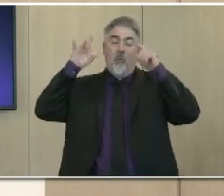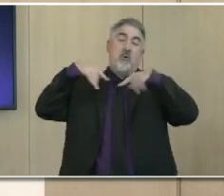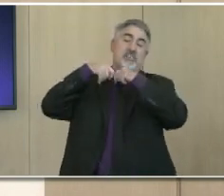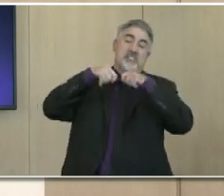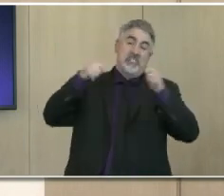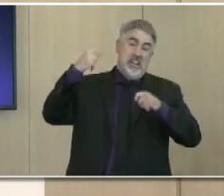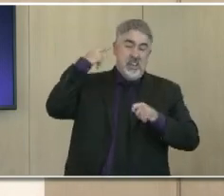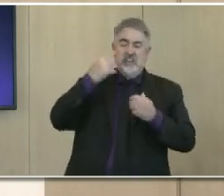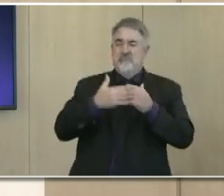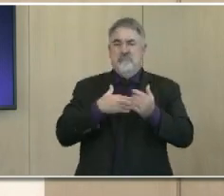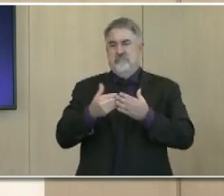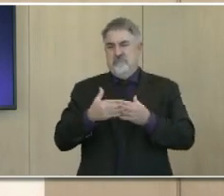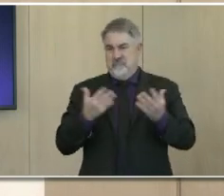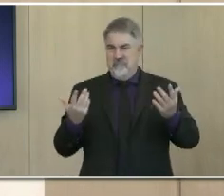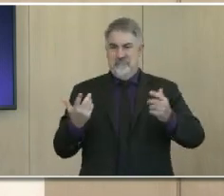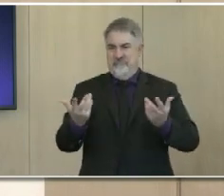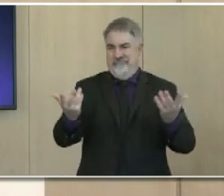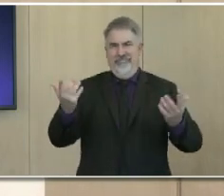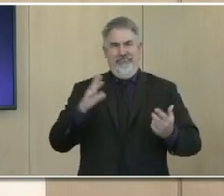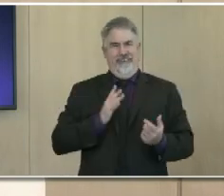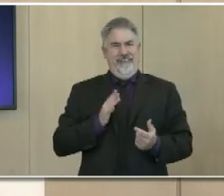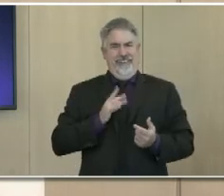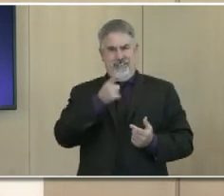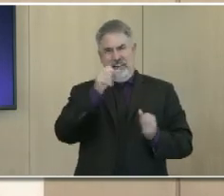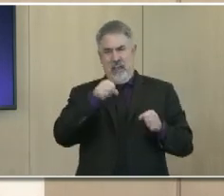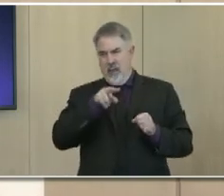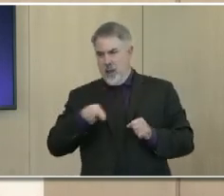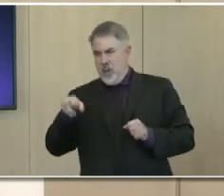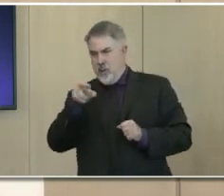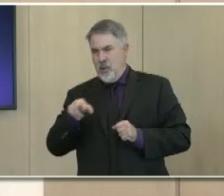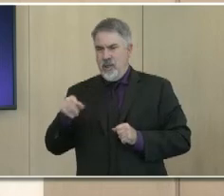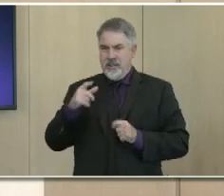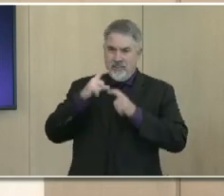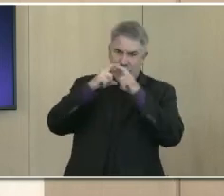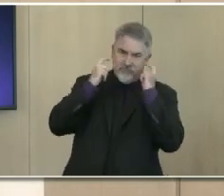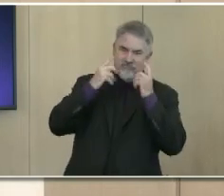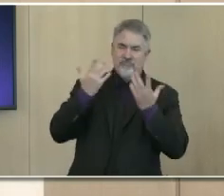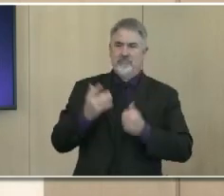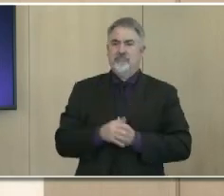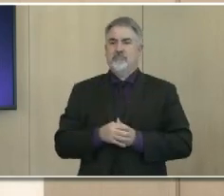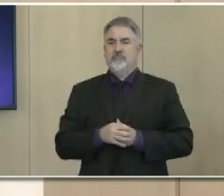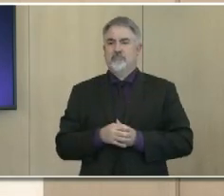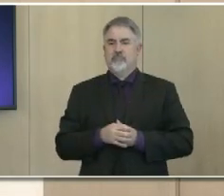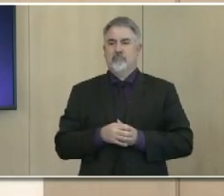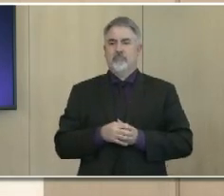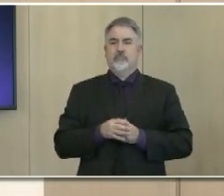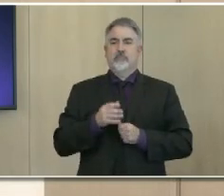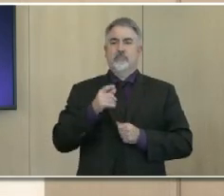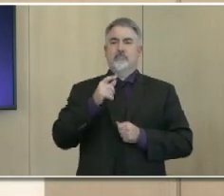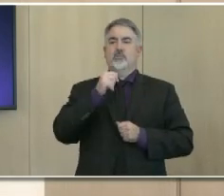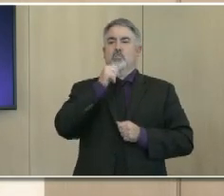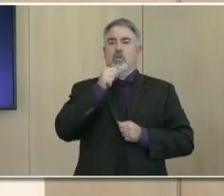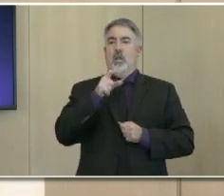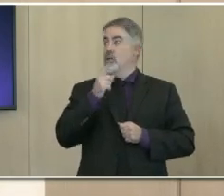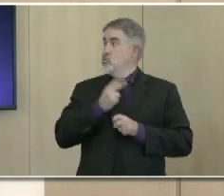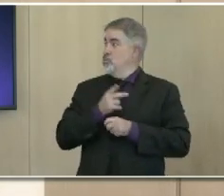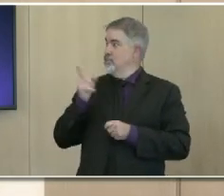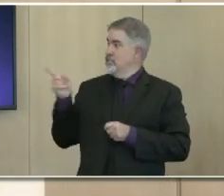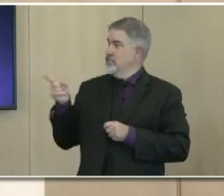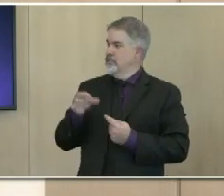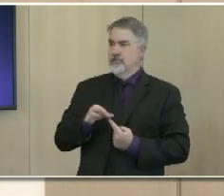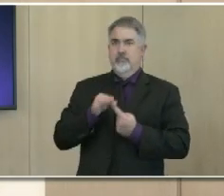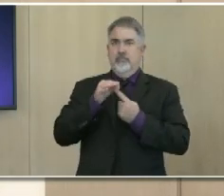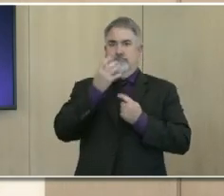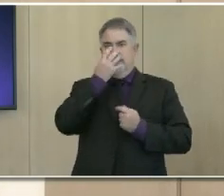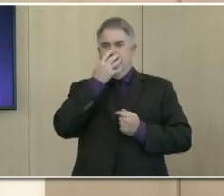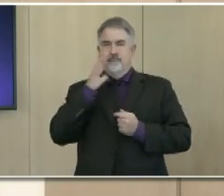Again, the facial coverings that we're talking about don't have to be they should not be, frankly, N95 masks. They